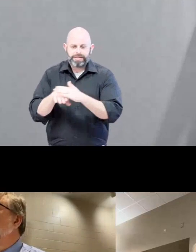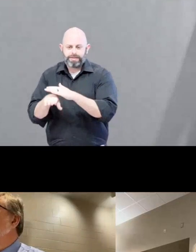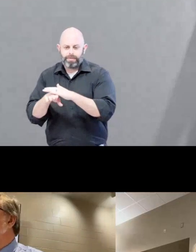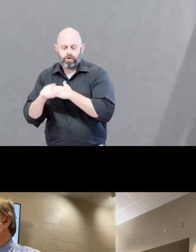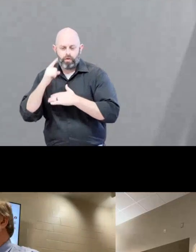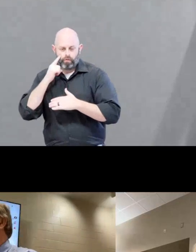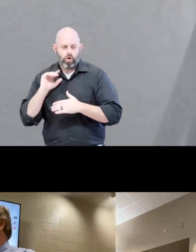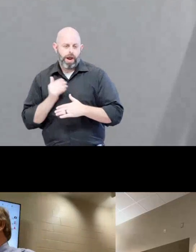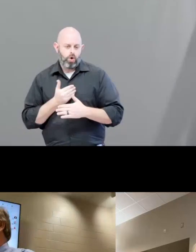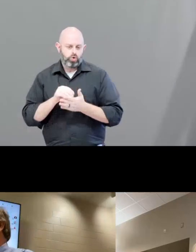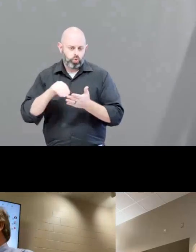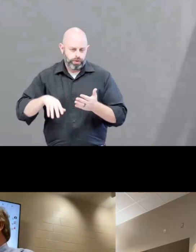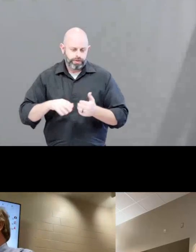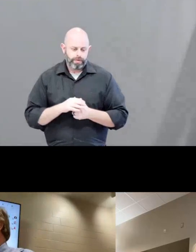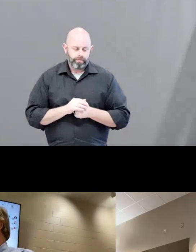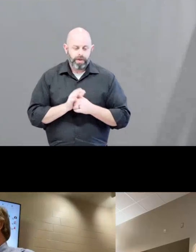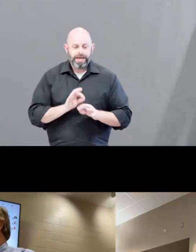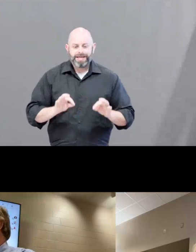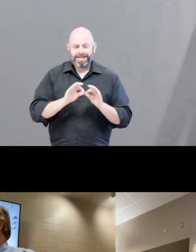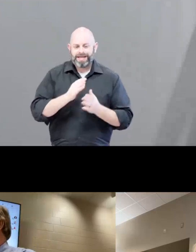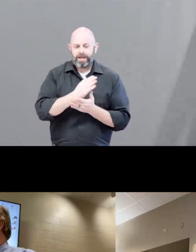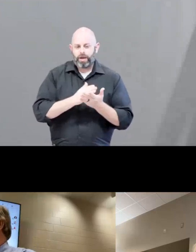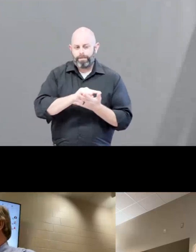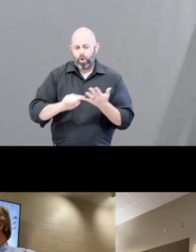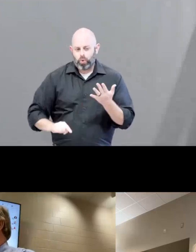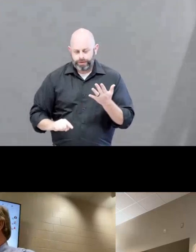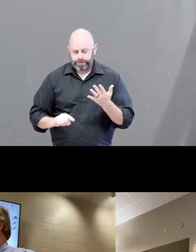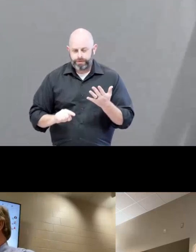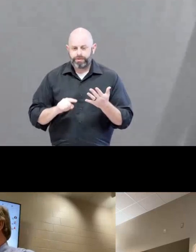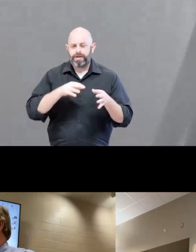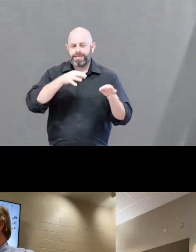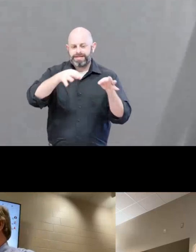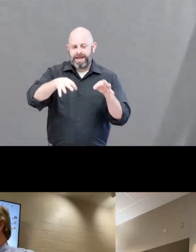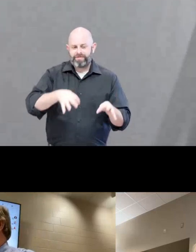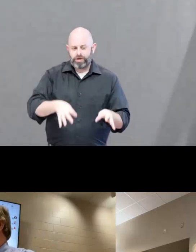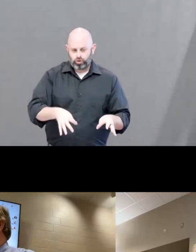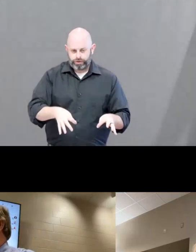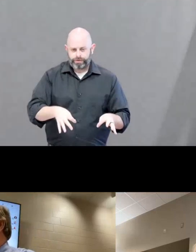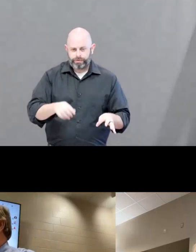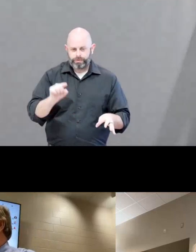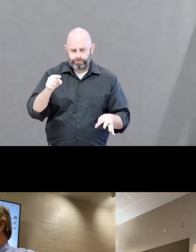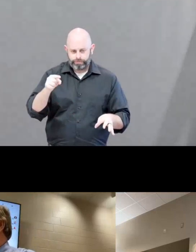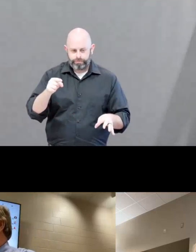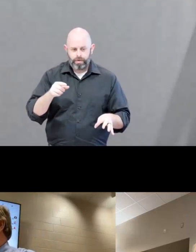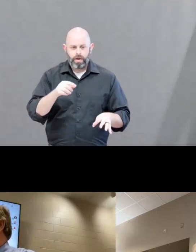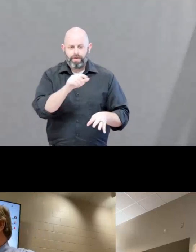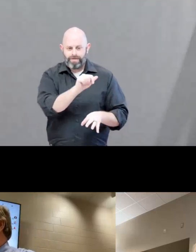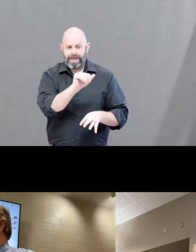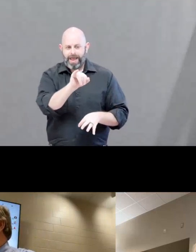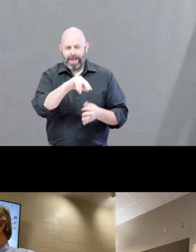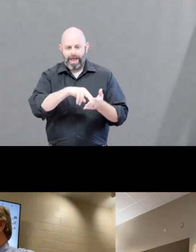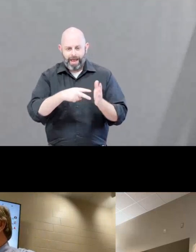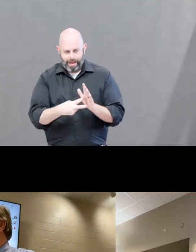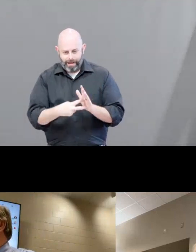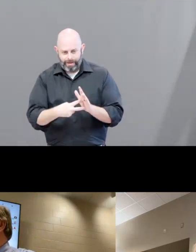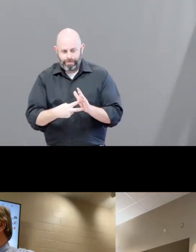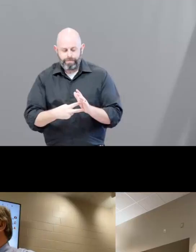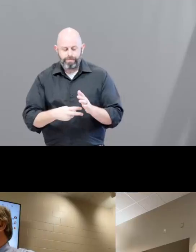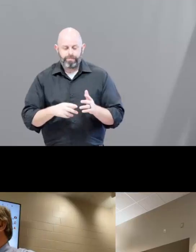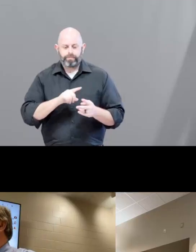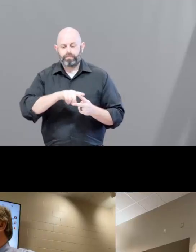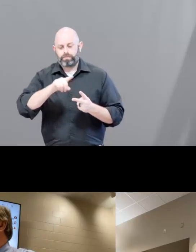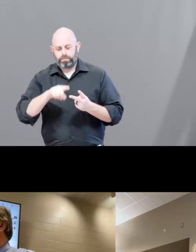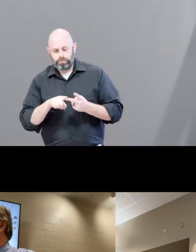accessibility for our students. Key components, it gives us definitions of AI.